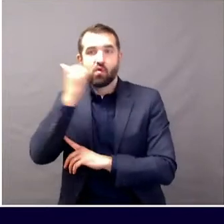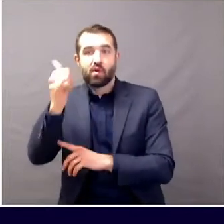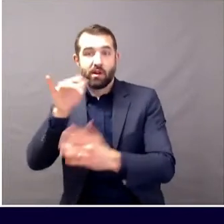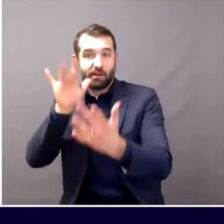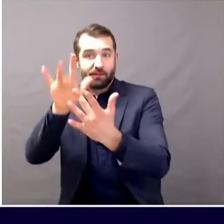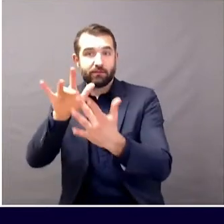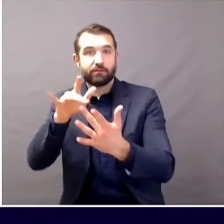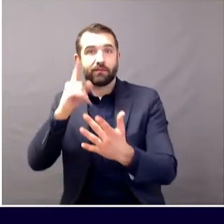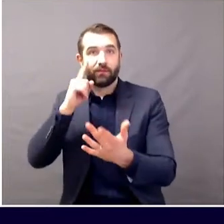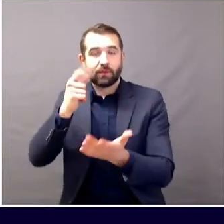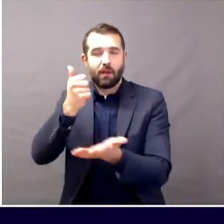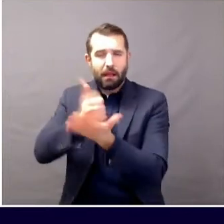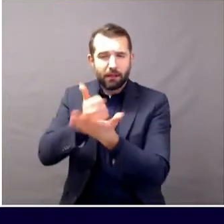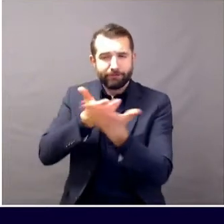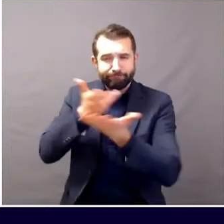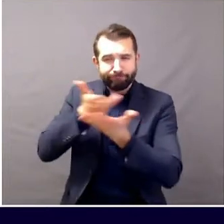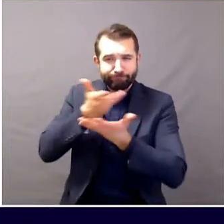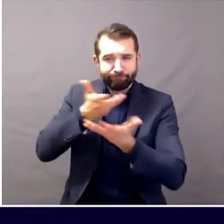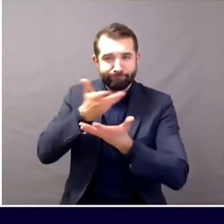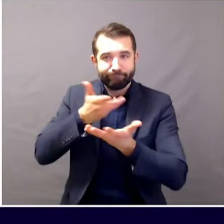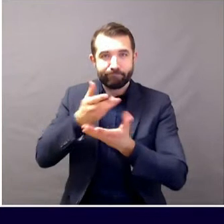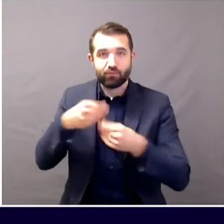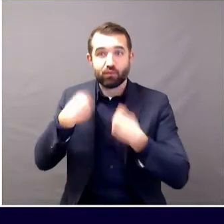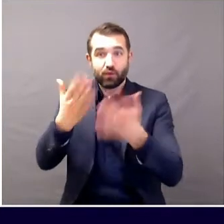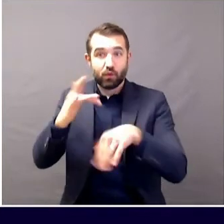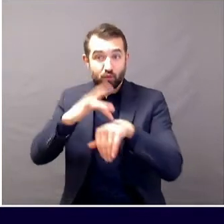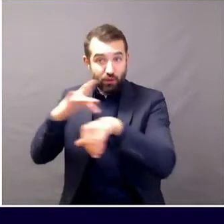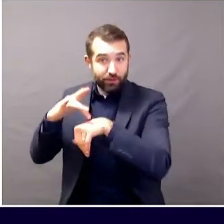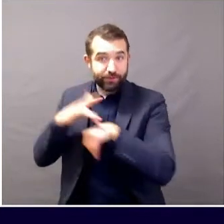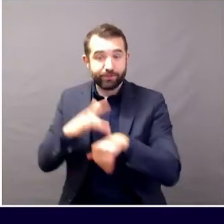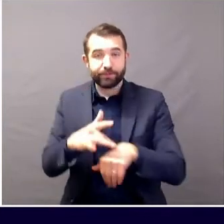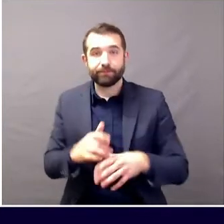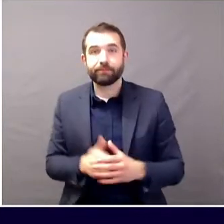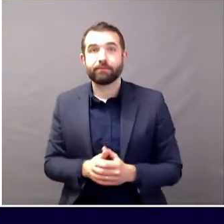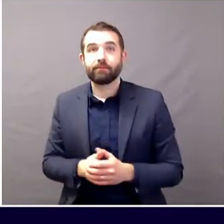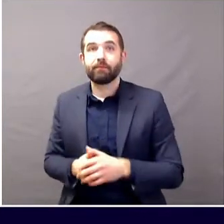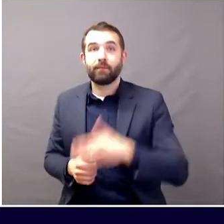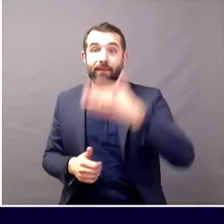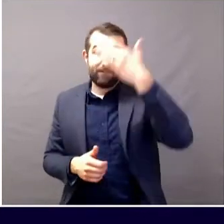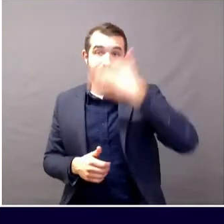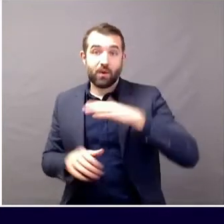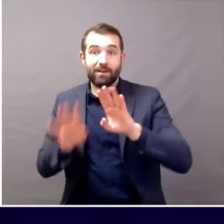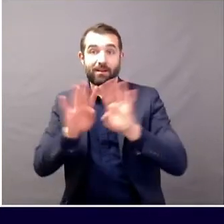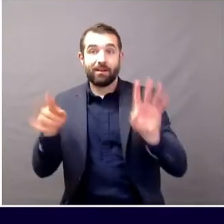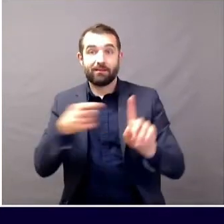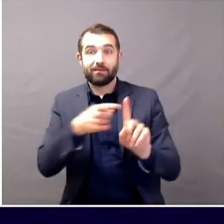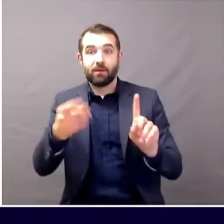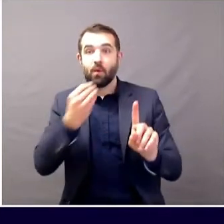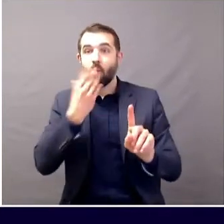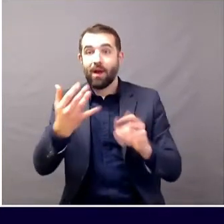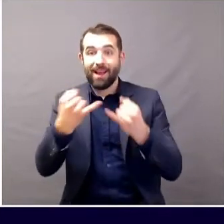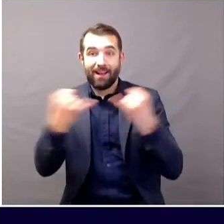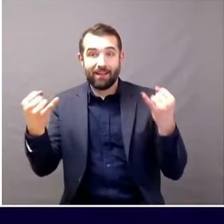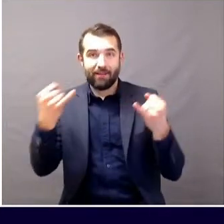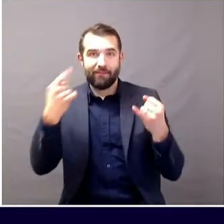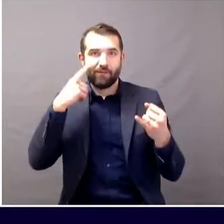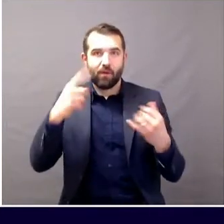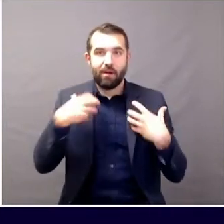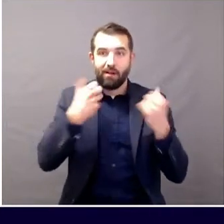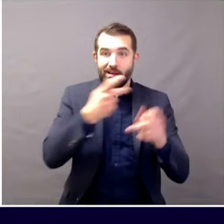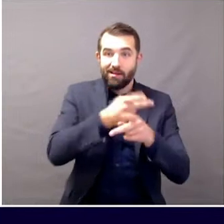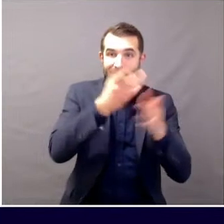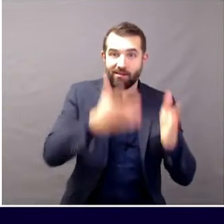responders, healthcare professionals, and school staff. We have the strengthenme.com website, the NAMI teen text